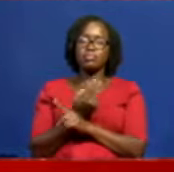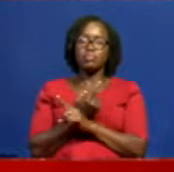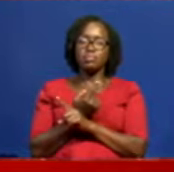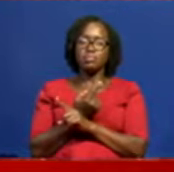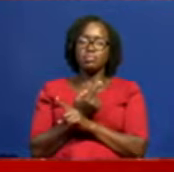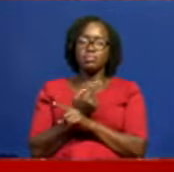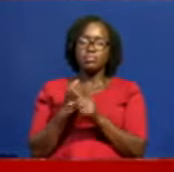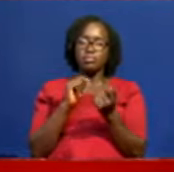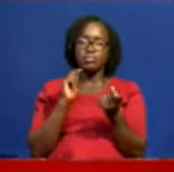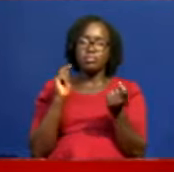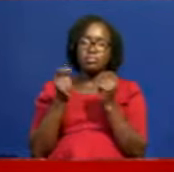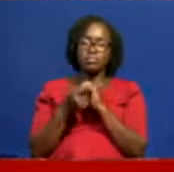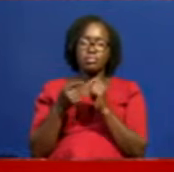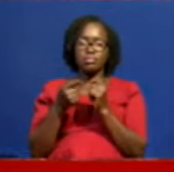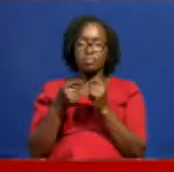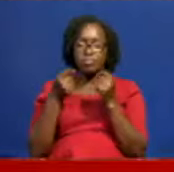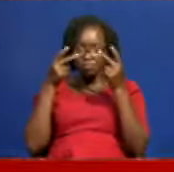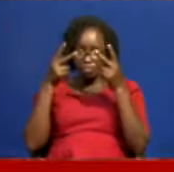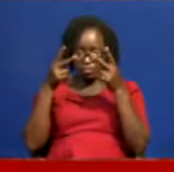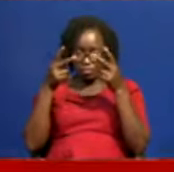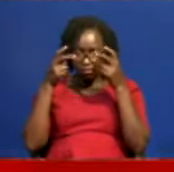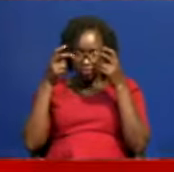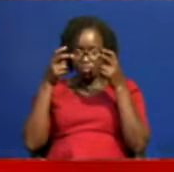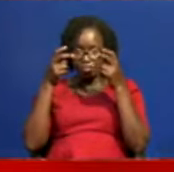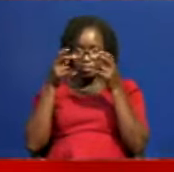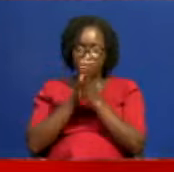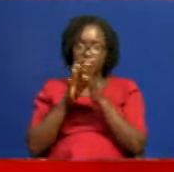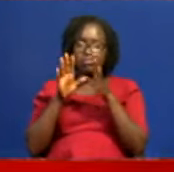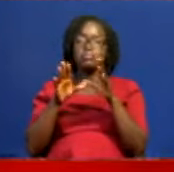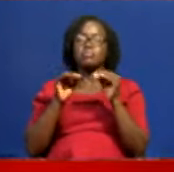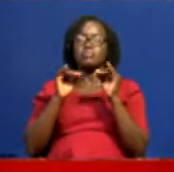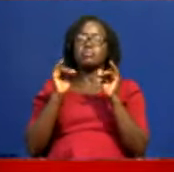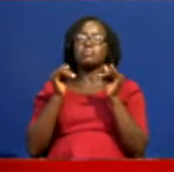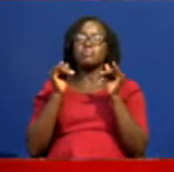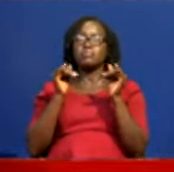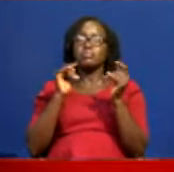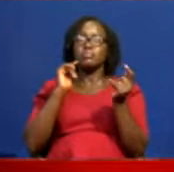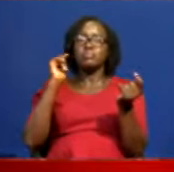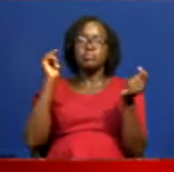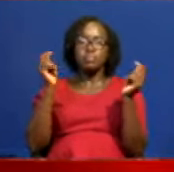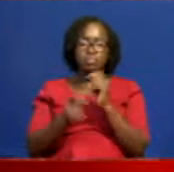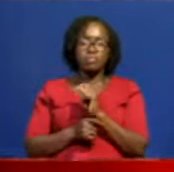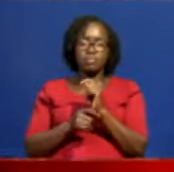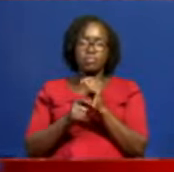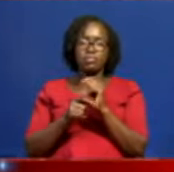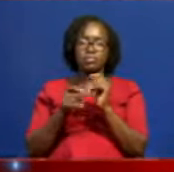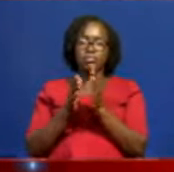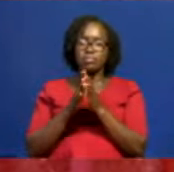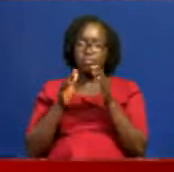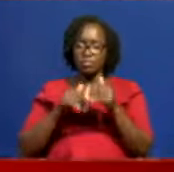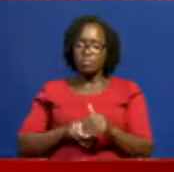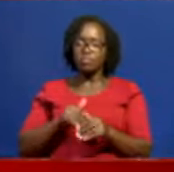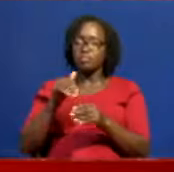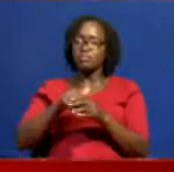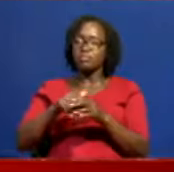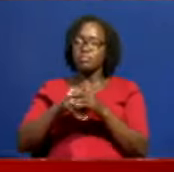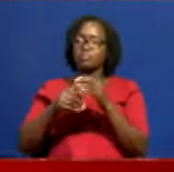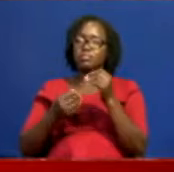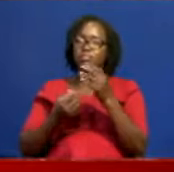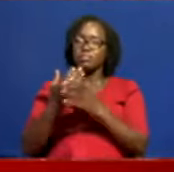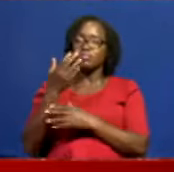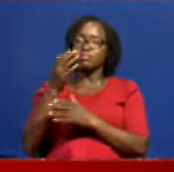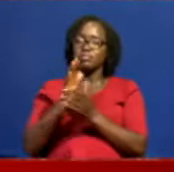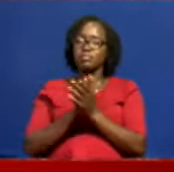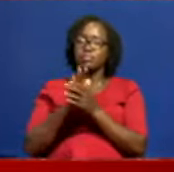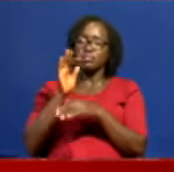to change their perspective and embrace our new paradigm shift to pursue inclusive growth with a